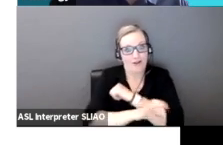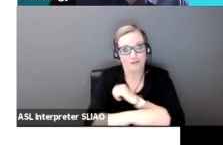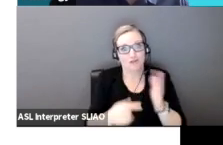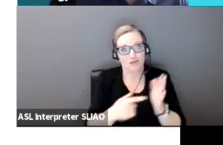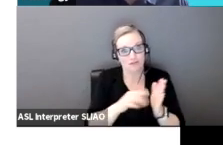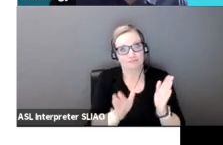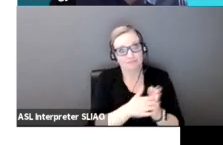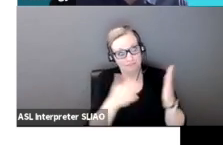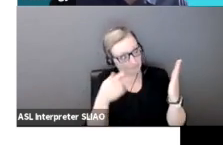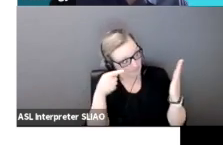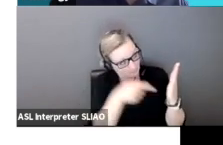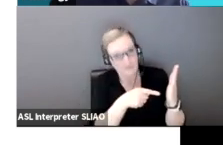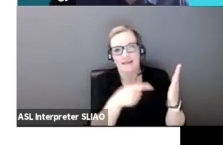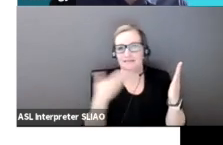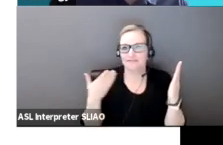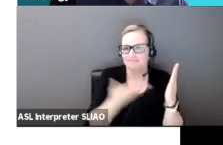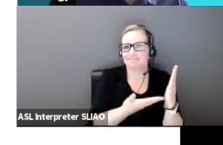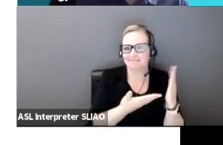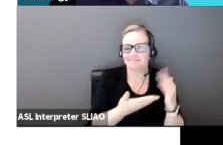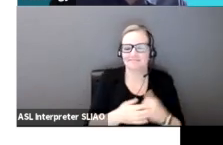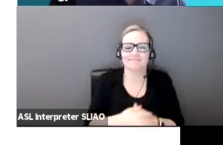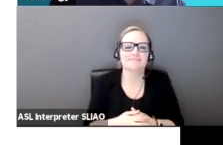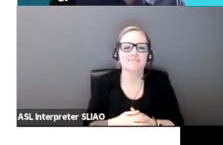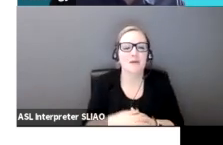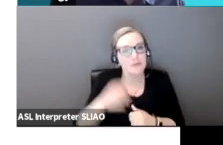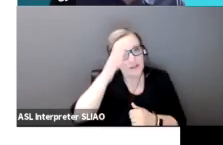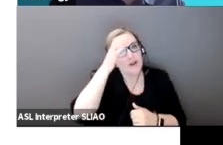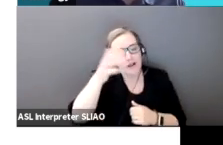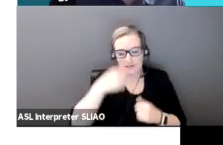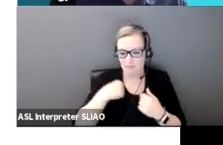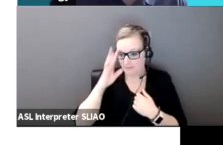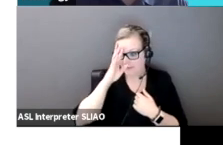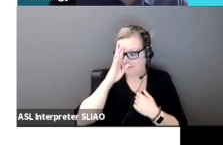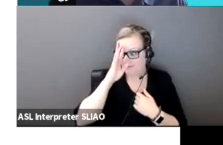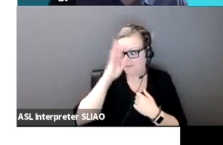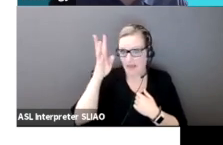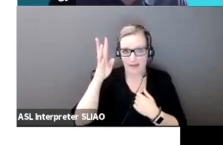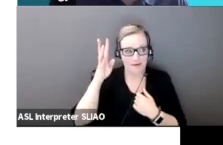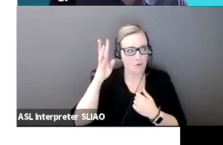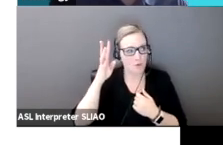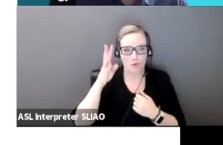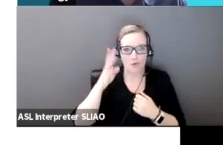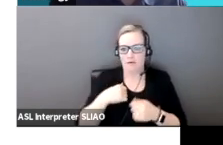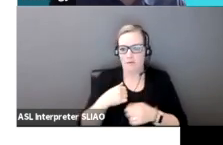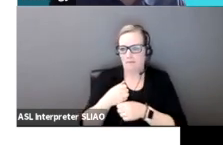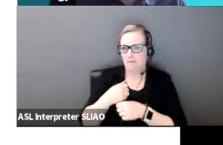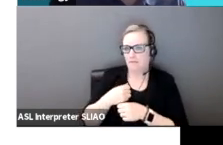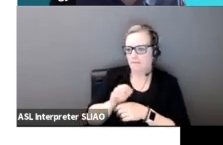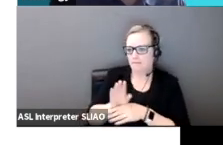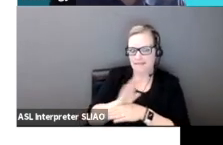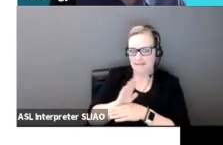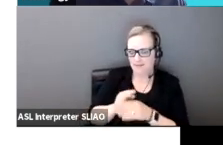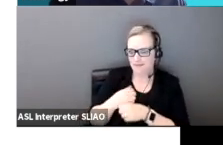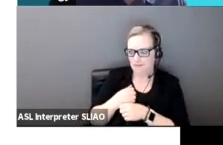And so the idea is normally you would keep your invention a secret to help with your business, to give you a